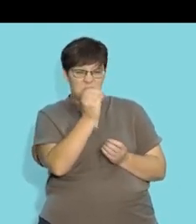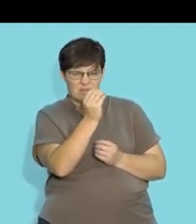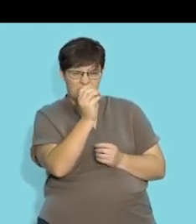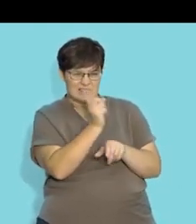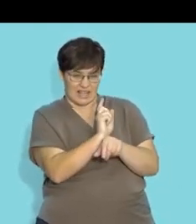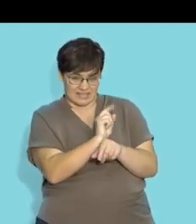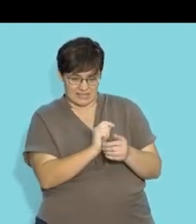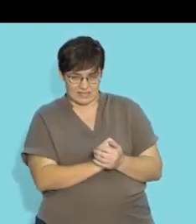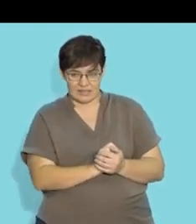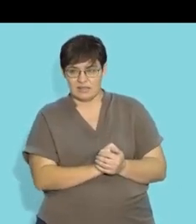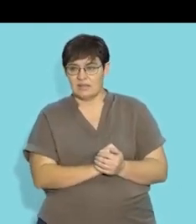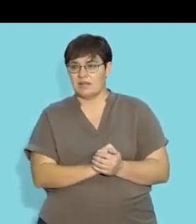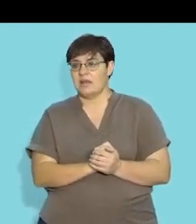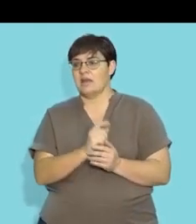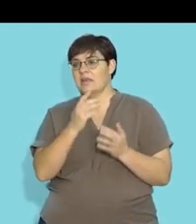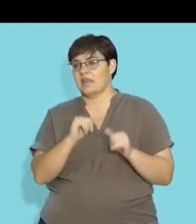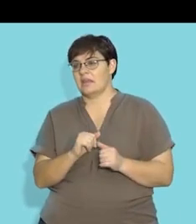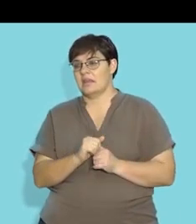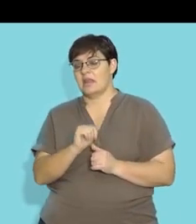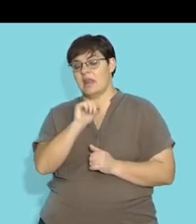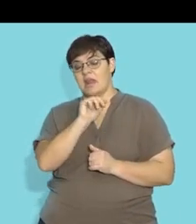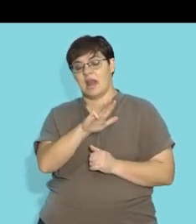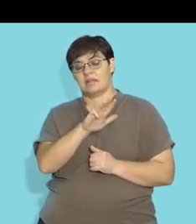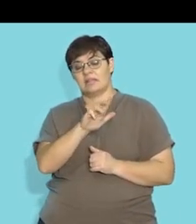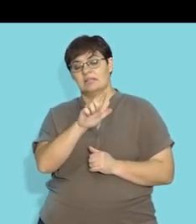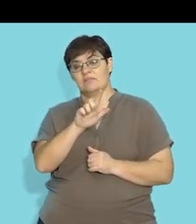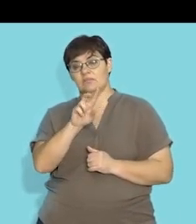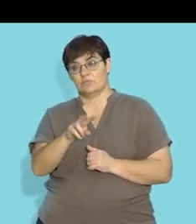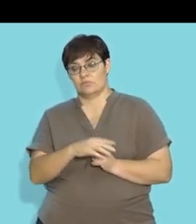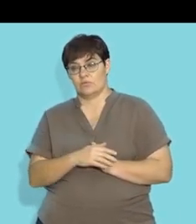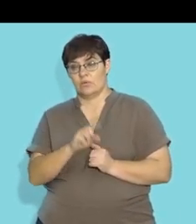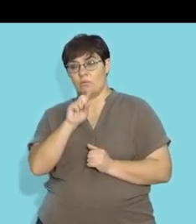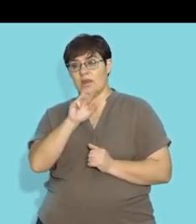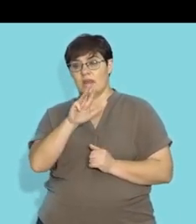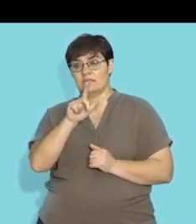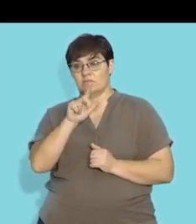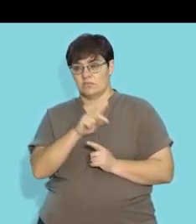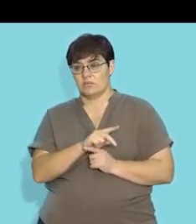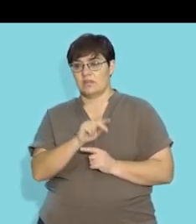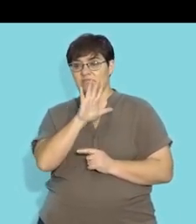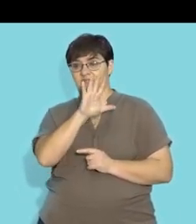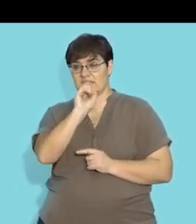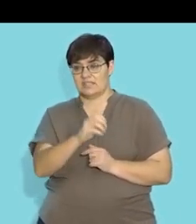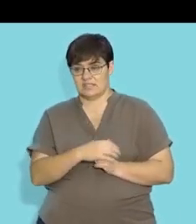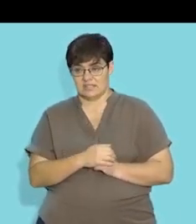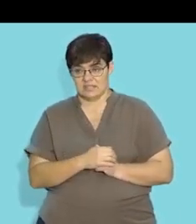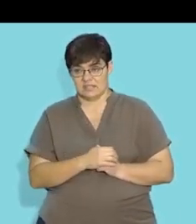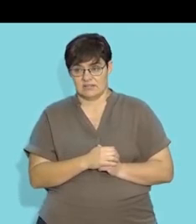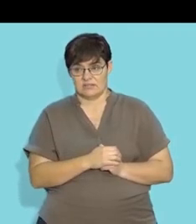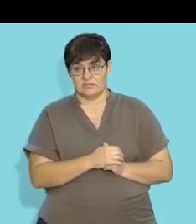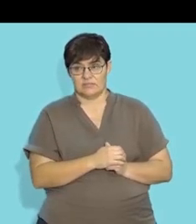50-something seconds, you can see, in 1972. 1976, it's 50. You can